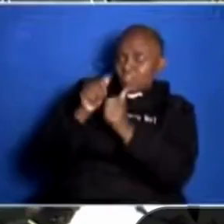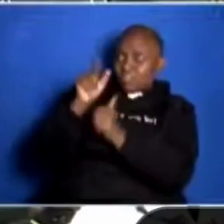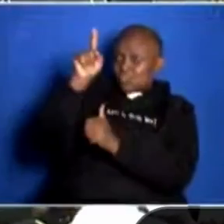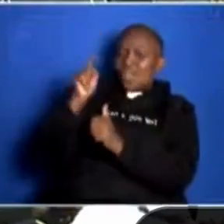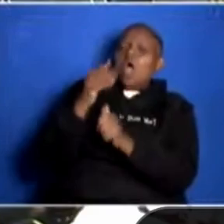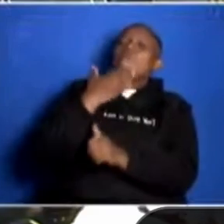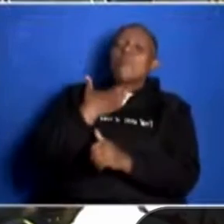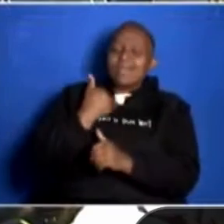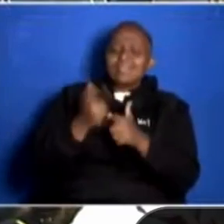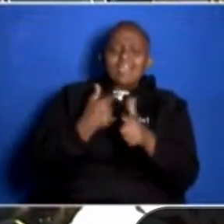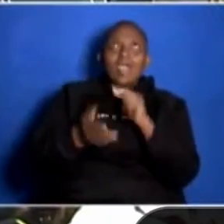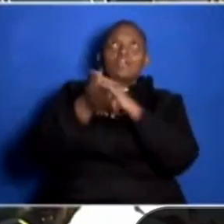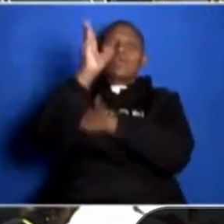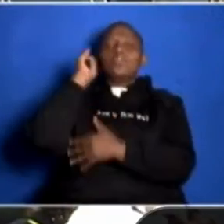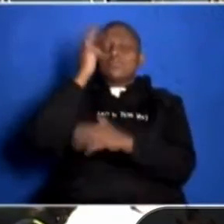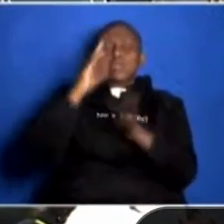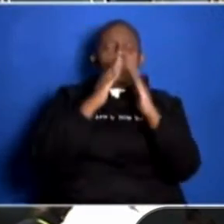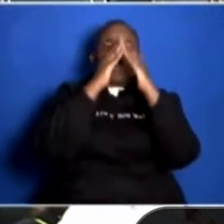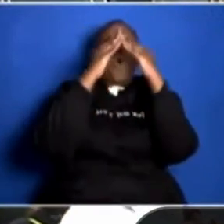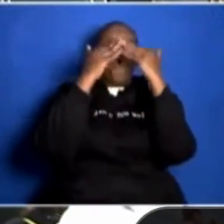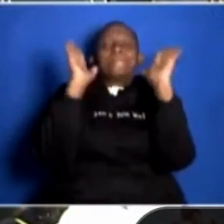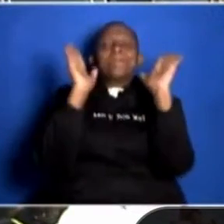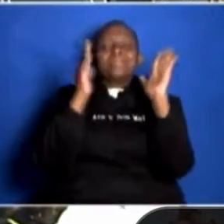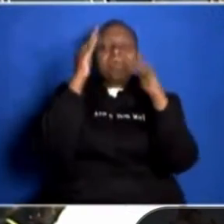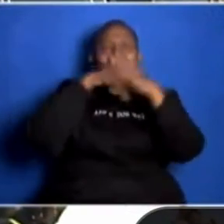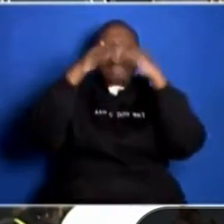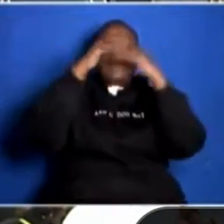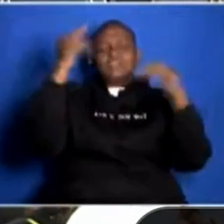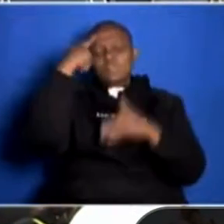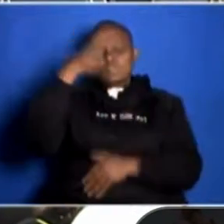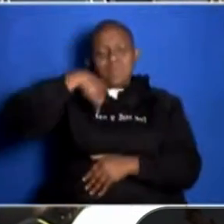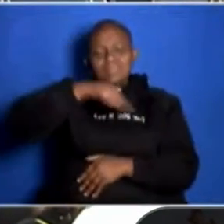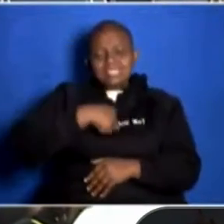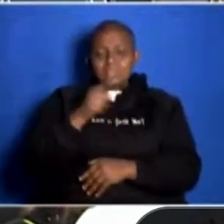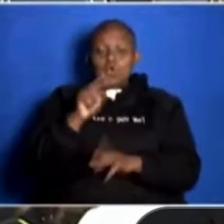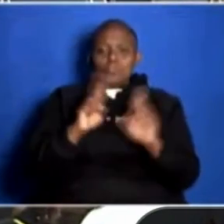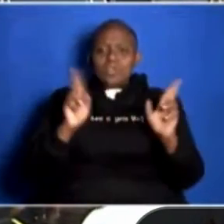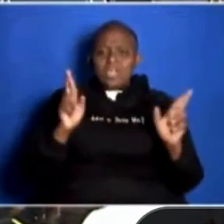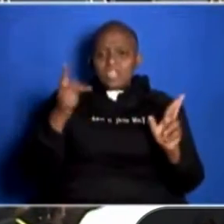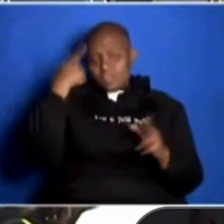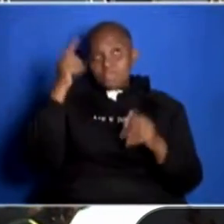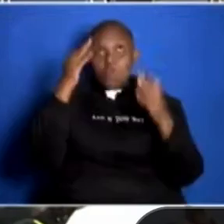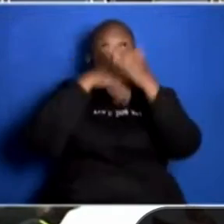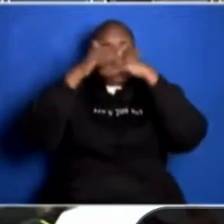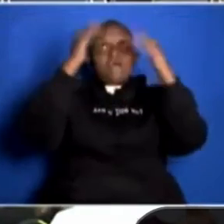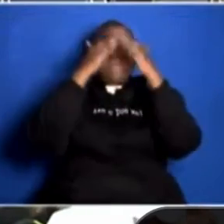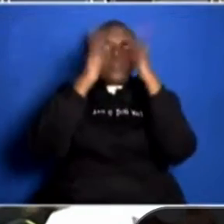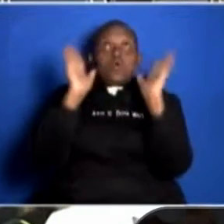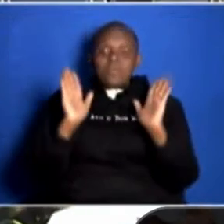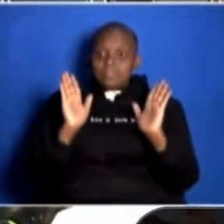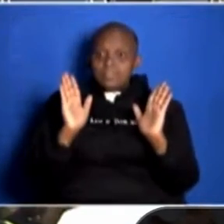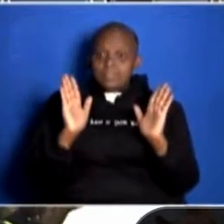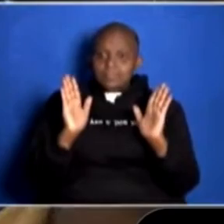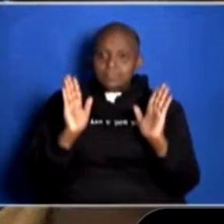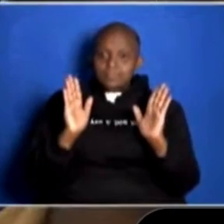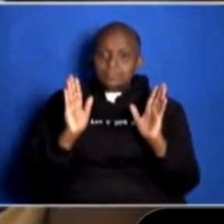the heavens for us. He will open the heaven for us. Are you ready for the heaven to open for you?